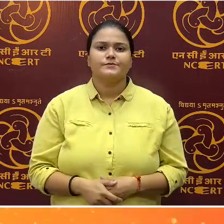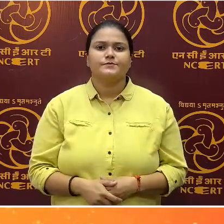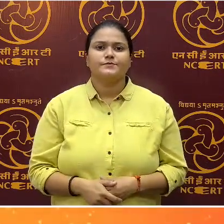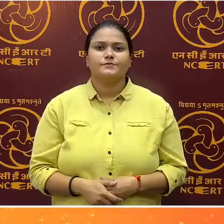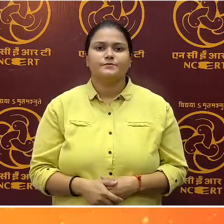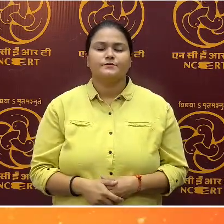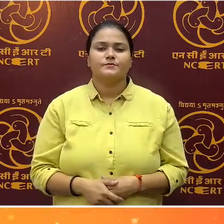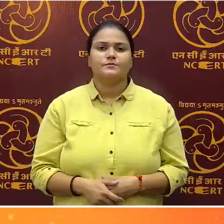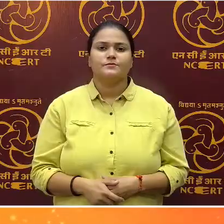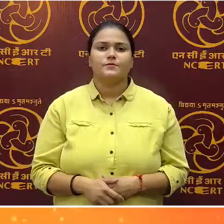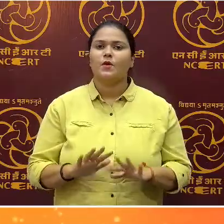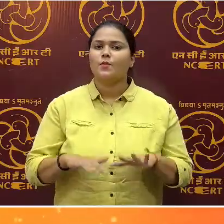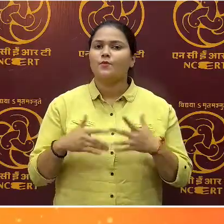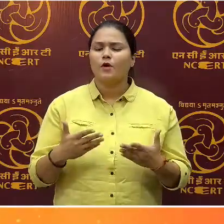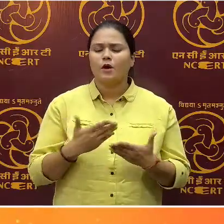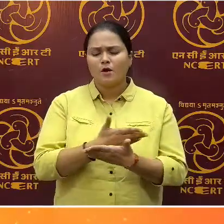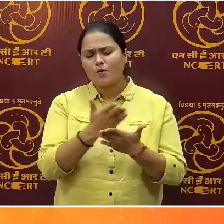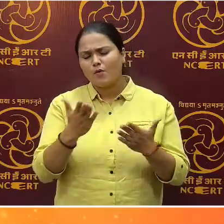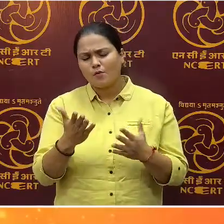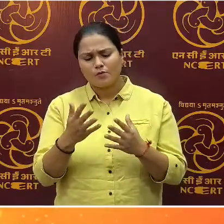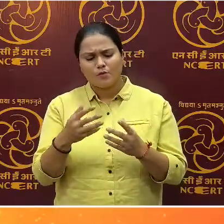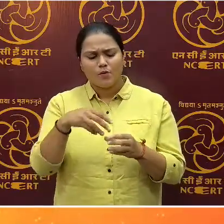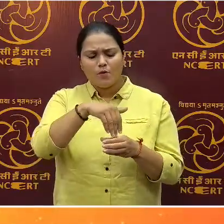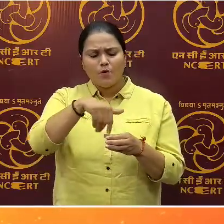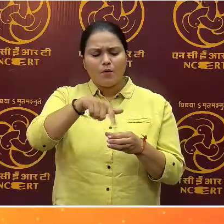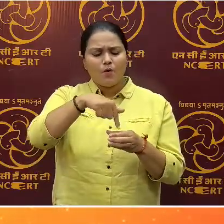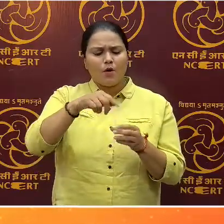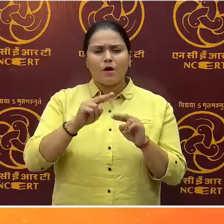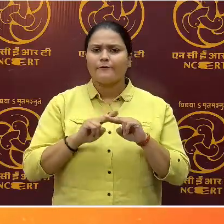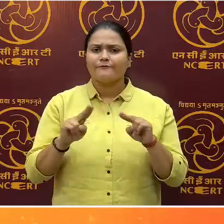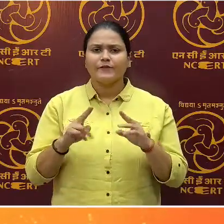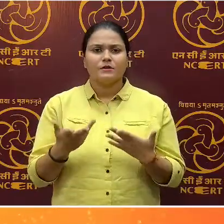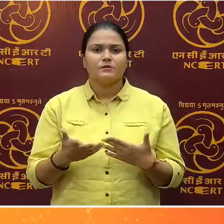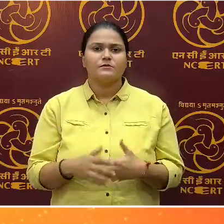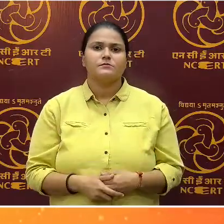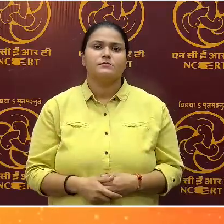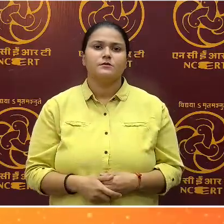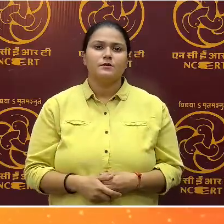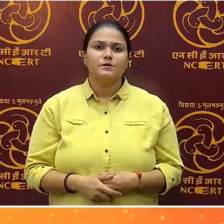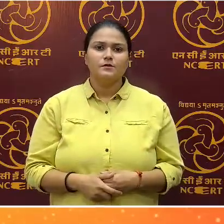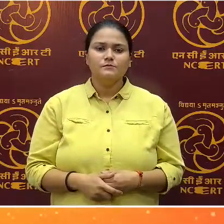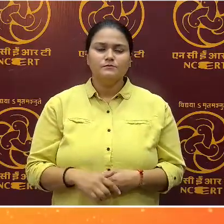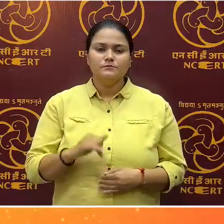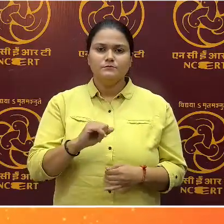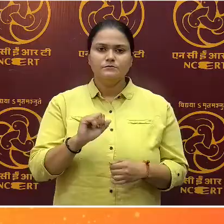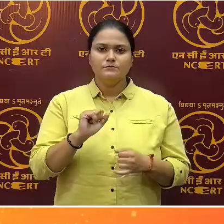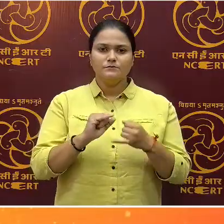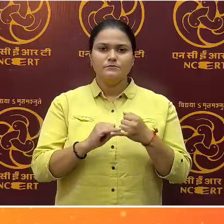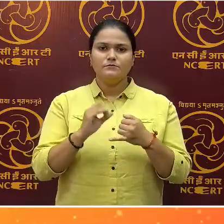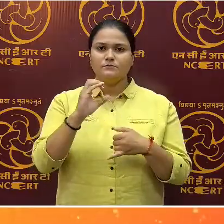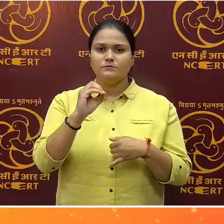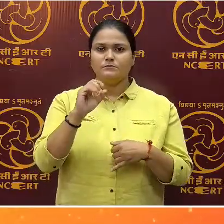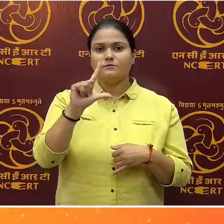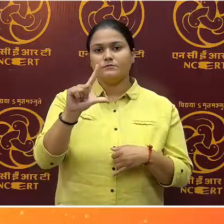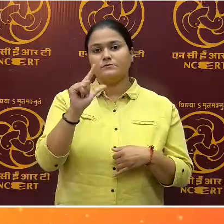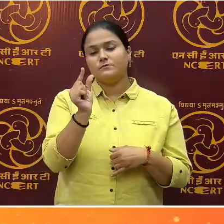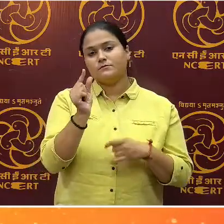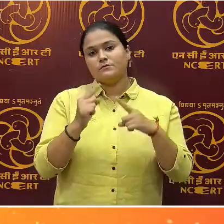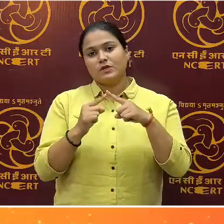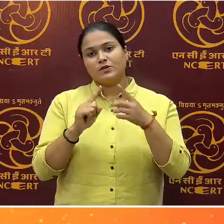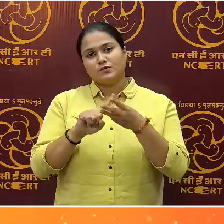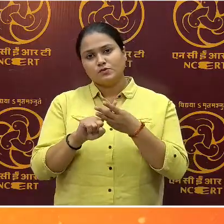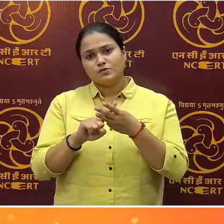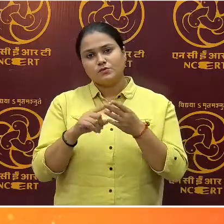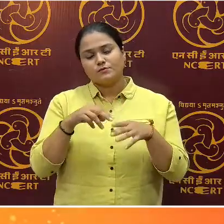So because all the spaces are filled, so the solute has taken all the spaces which